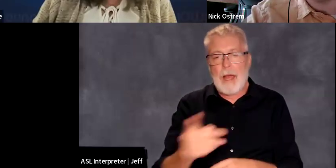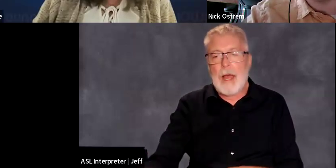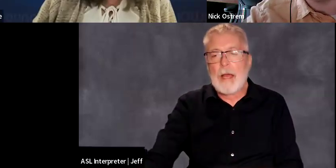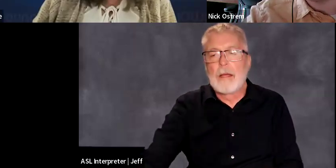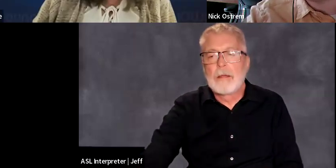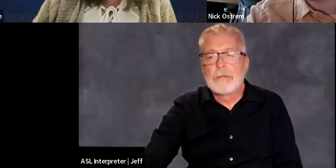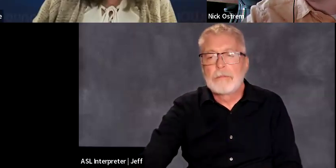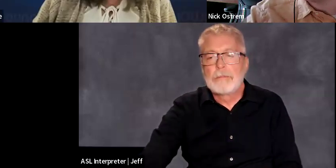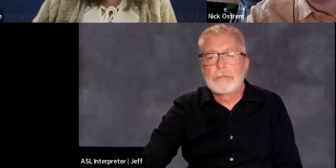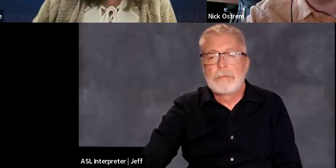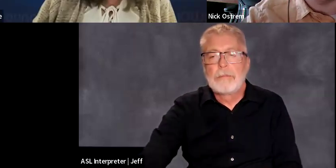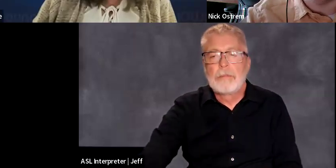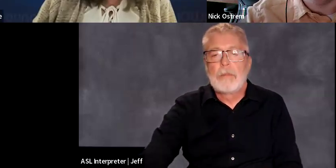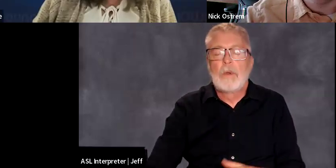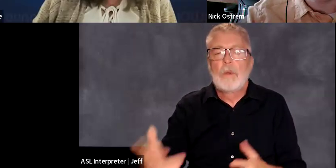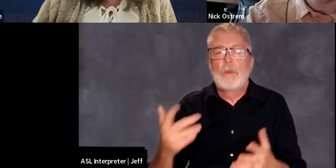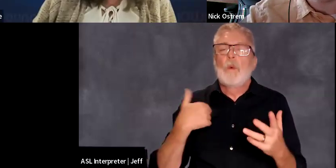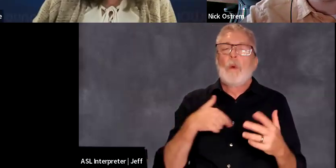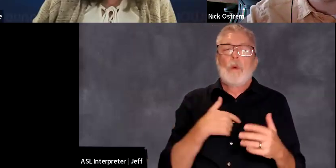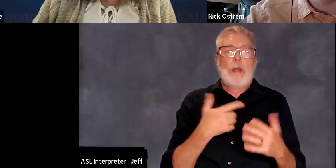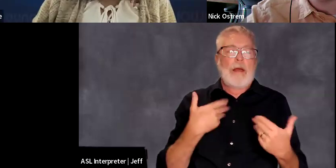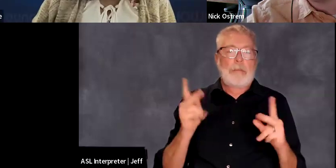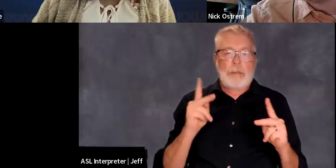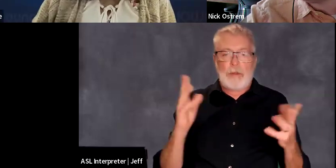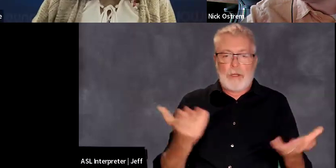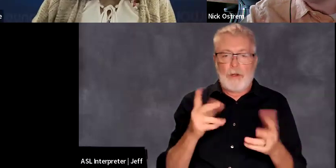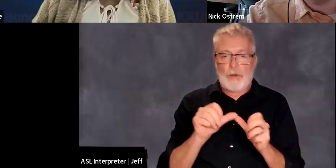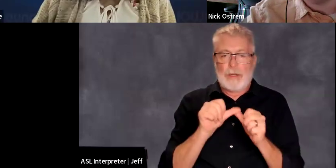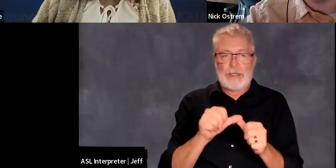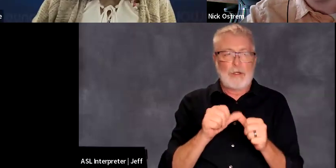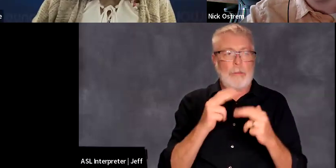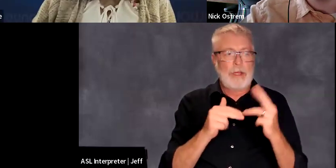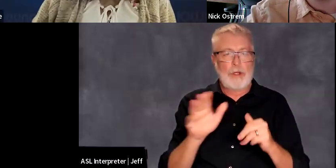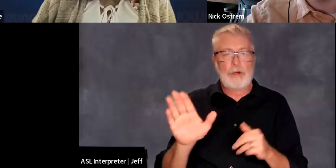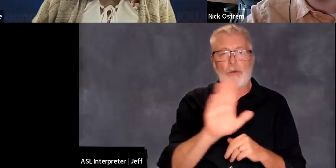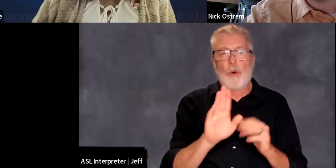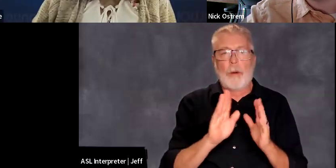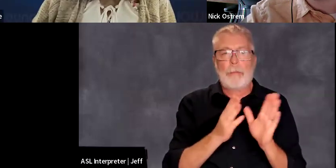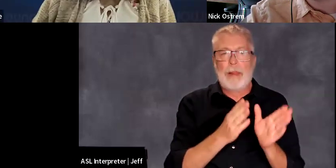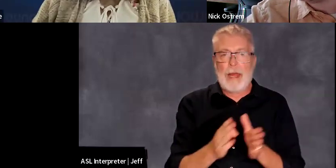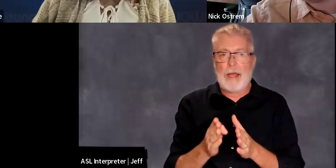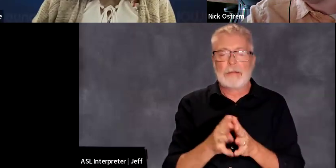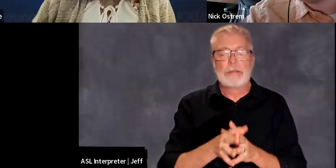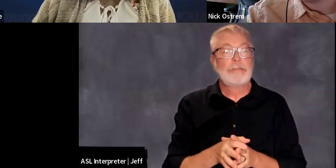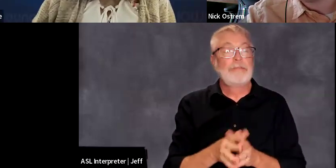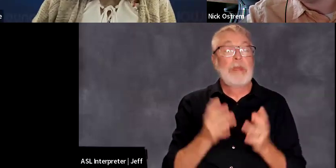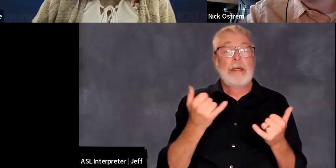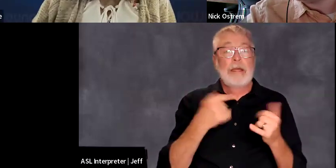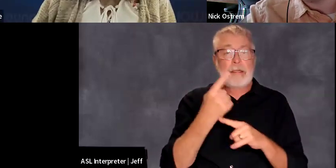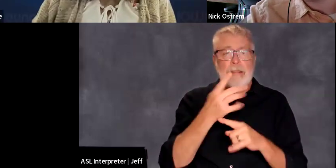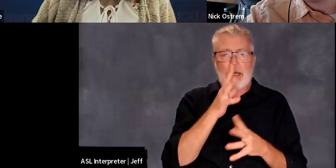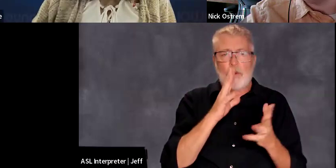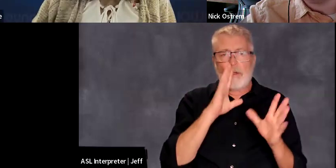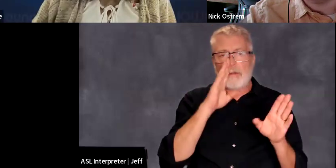we've got people here who are going to go through and help keep building their plans. So today we're going to